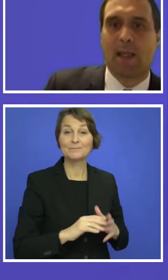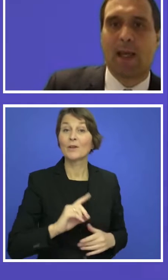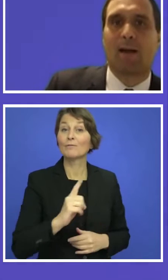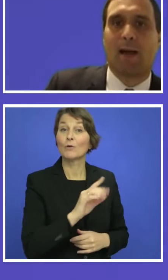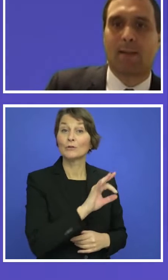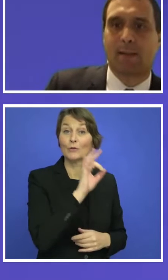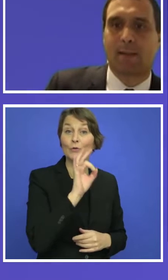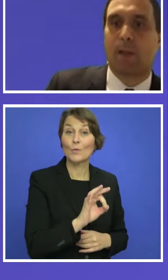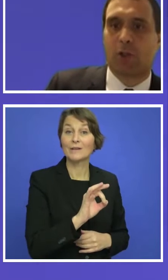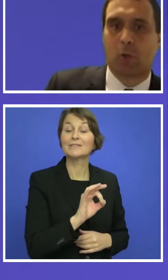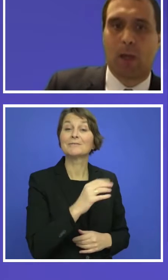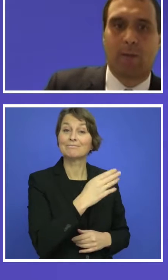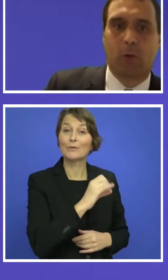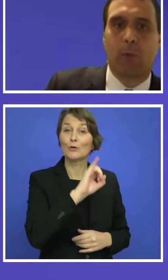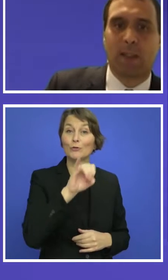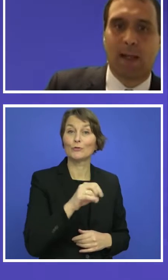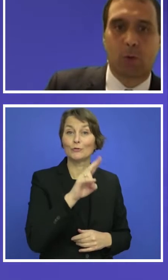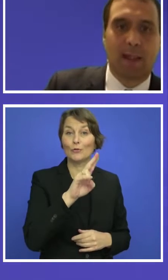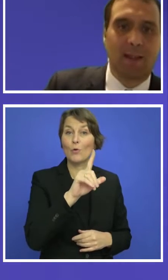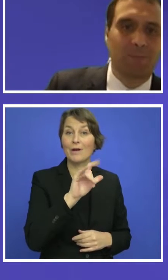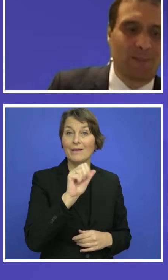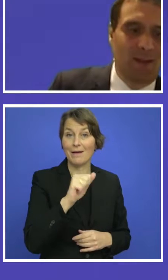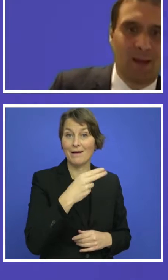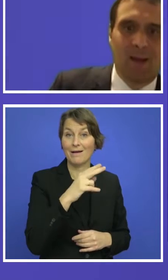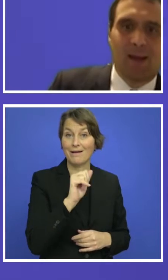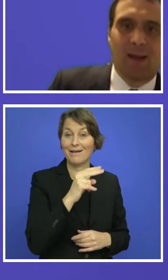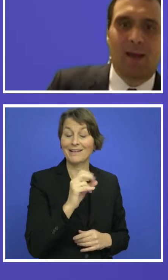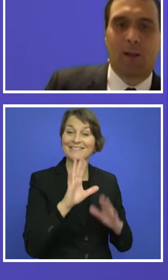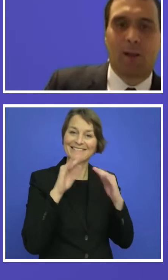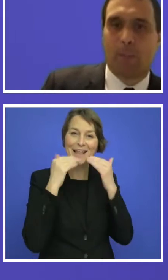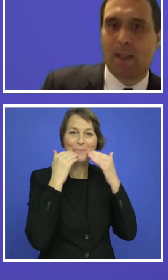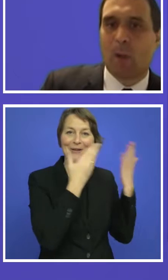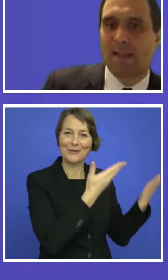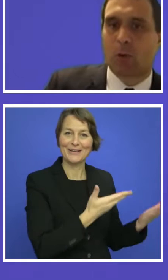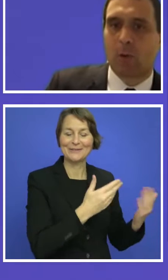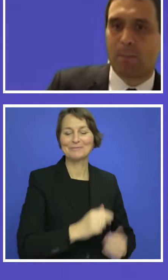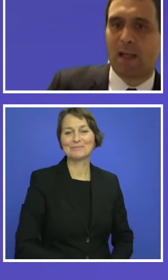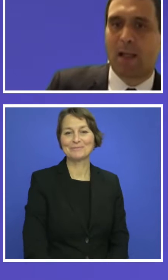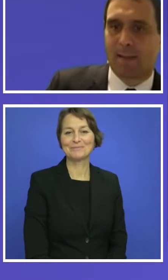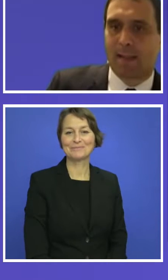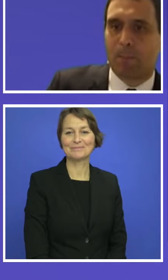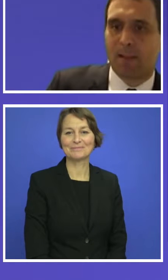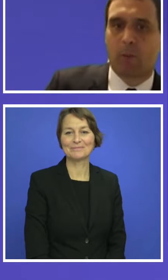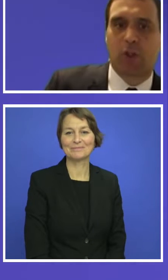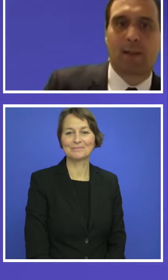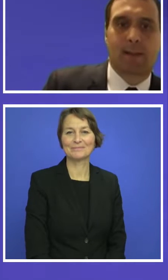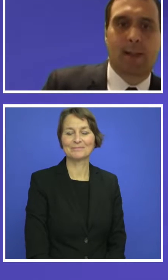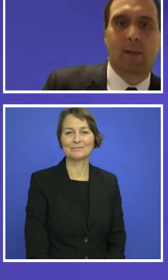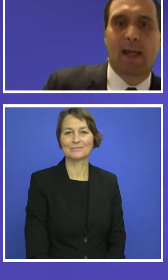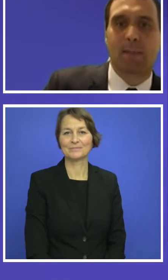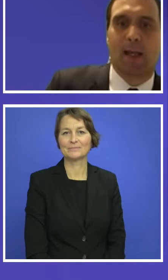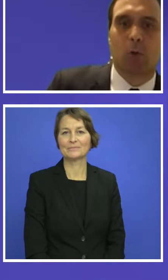welcome, Julia, and it's a pleasure to have you with us today. In your opinion, what are the typical examples of